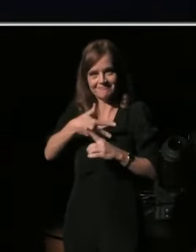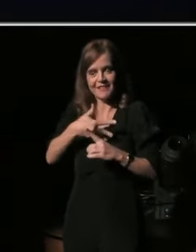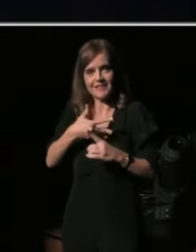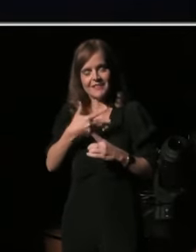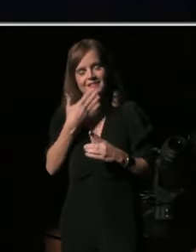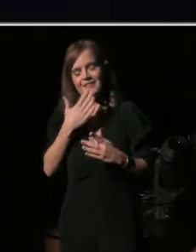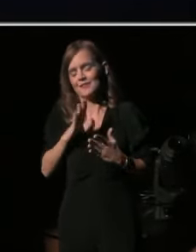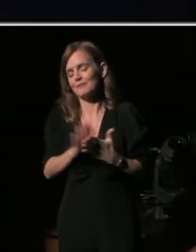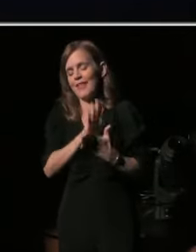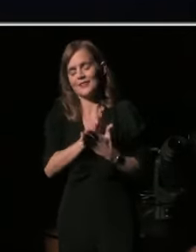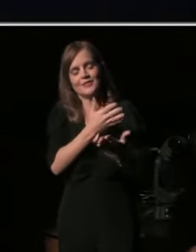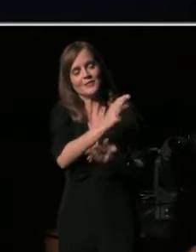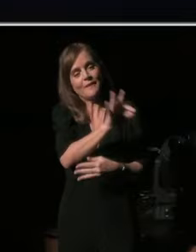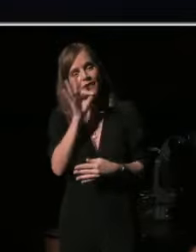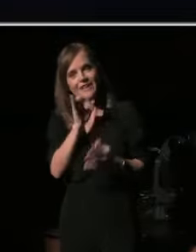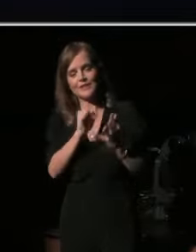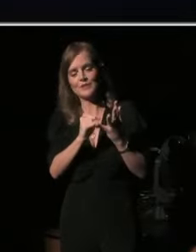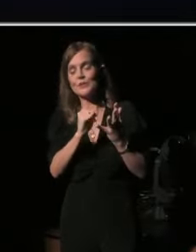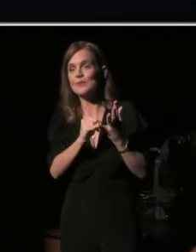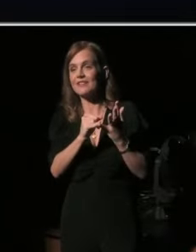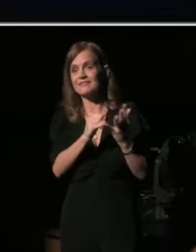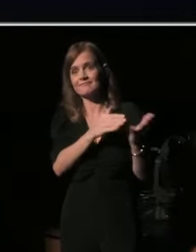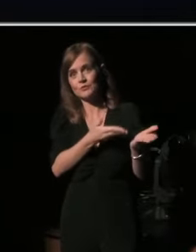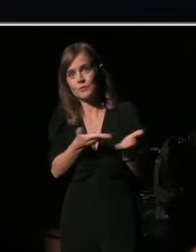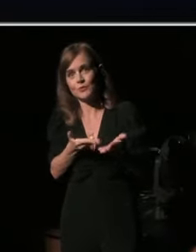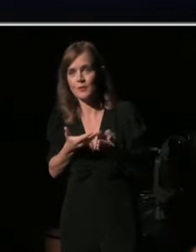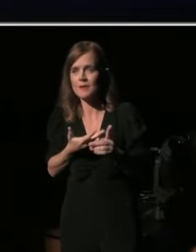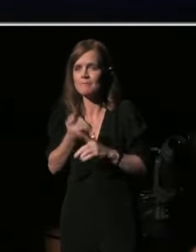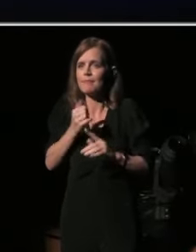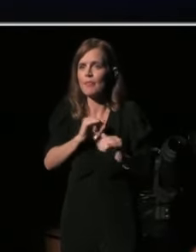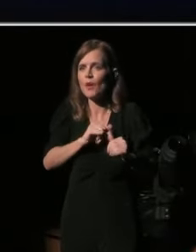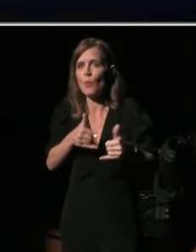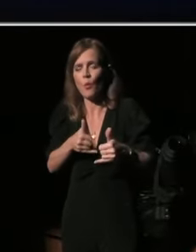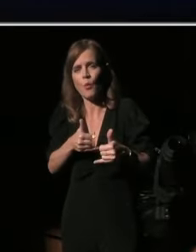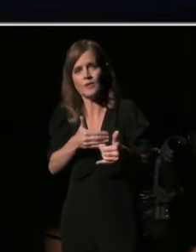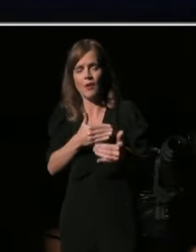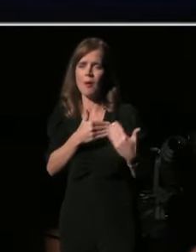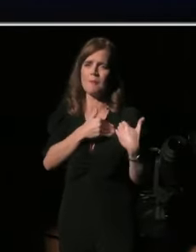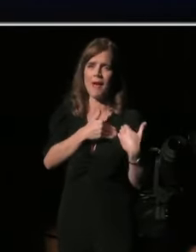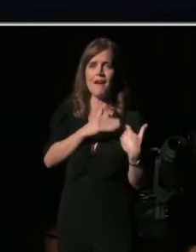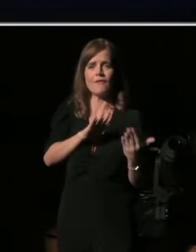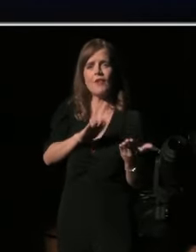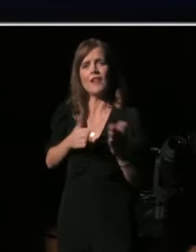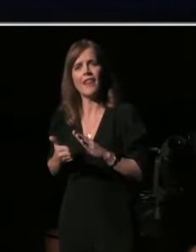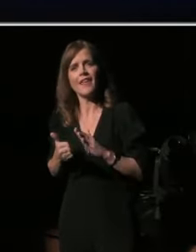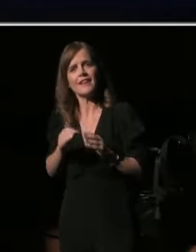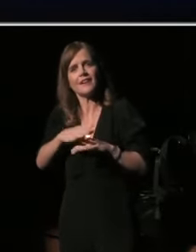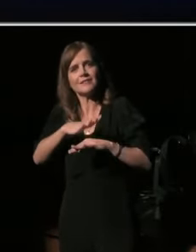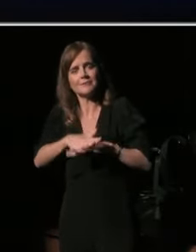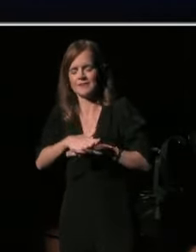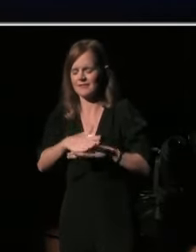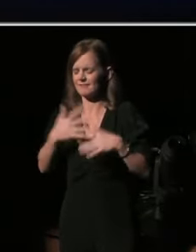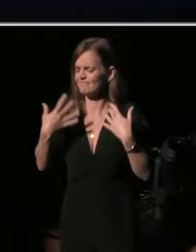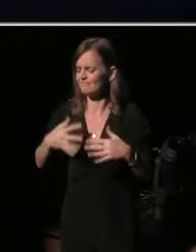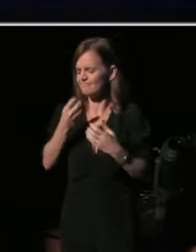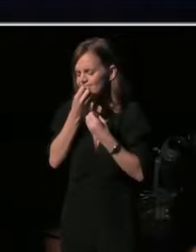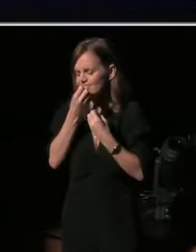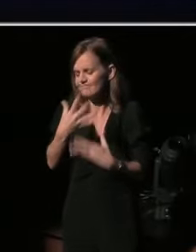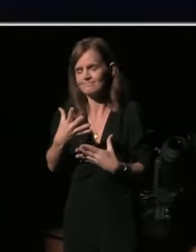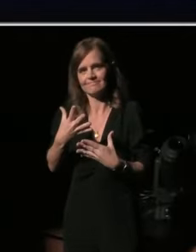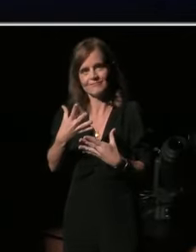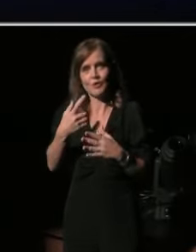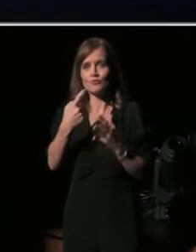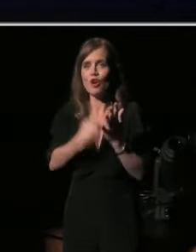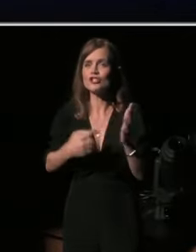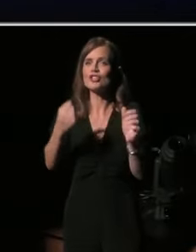to invite Susan Richards to the stage to collect the award on behalf of her late husband, that titan of documentary filmmaking, Roger